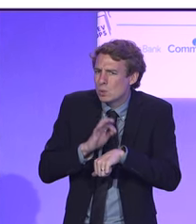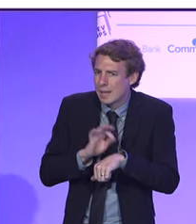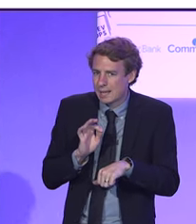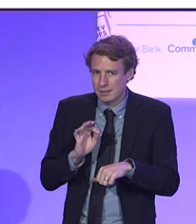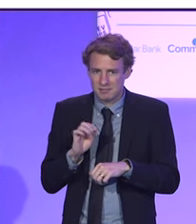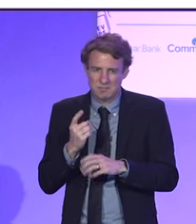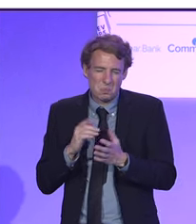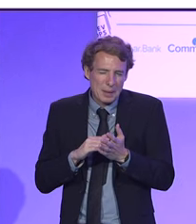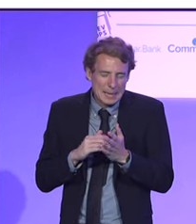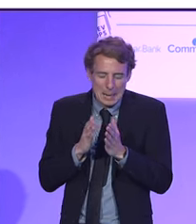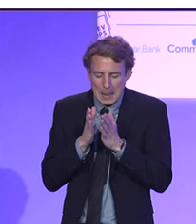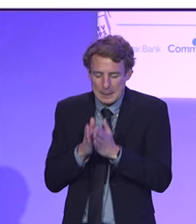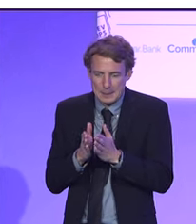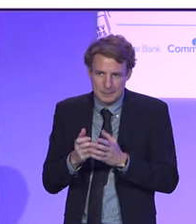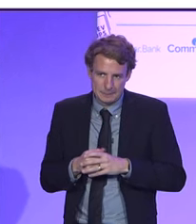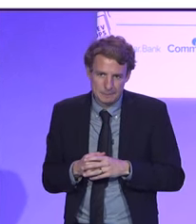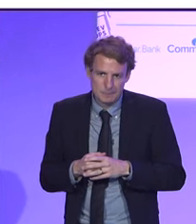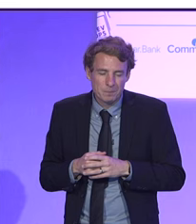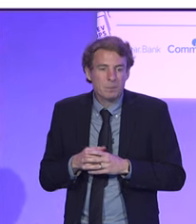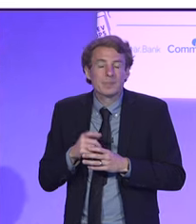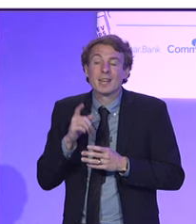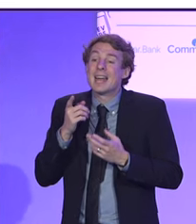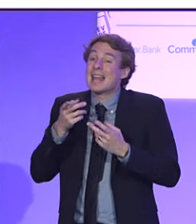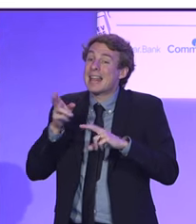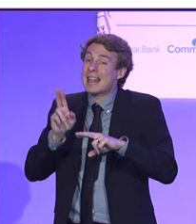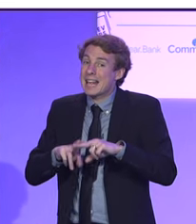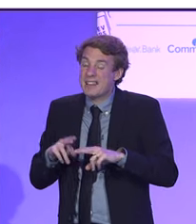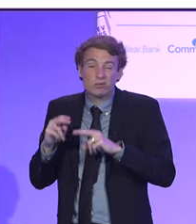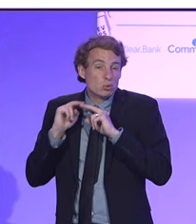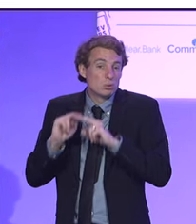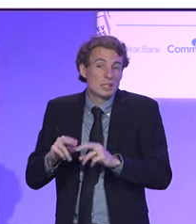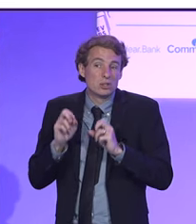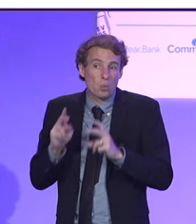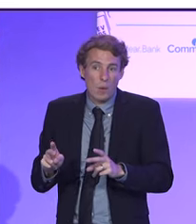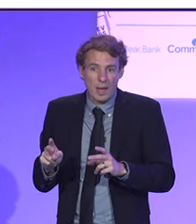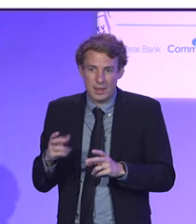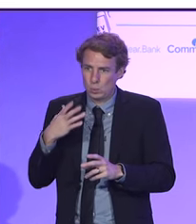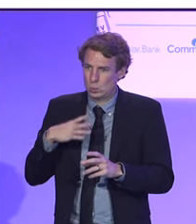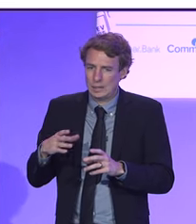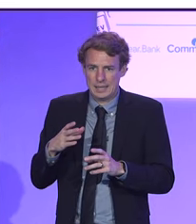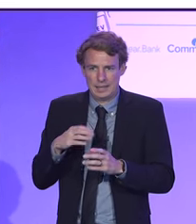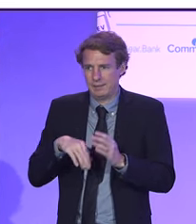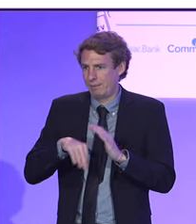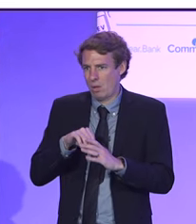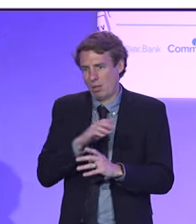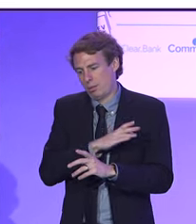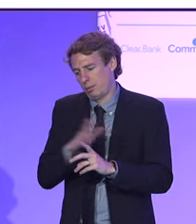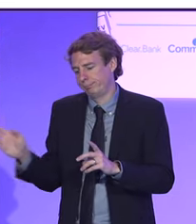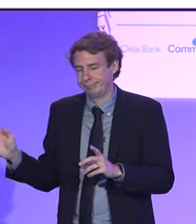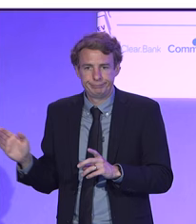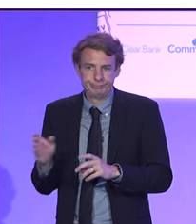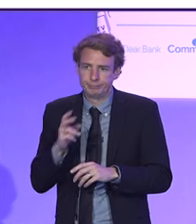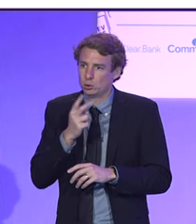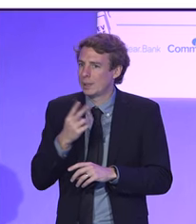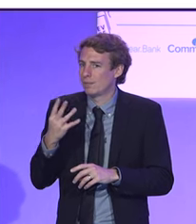in a traditional server architecture, you basically have the server typically running 24/7 and